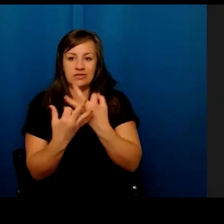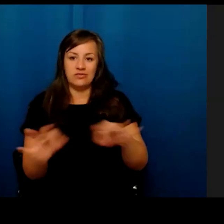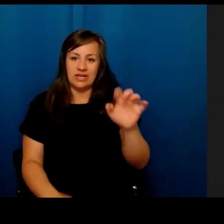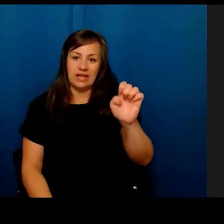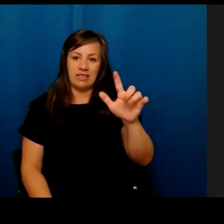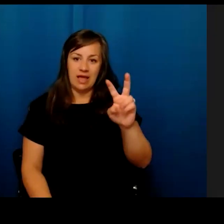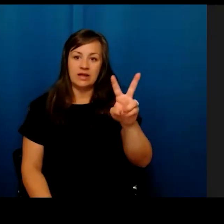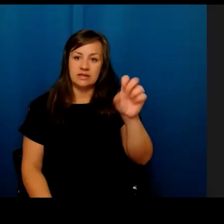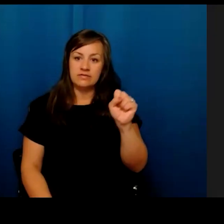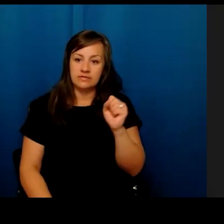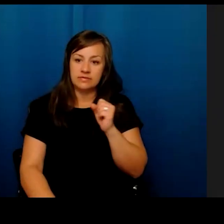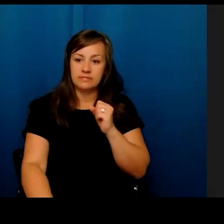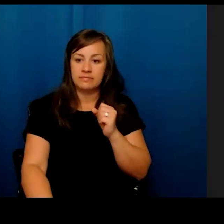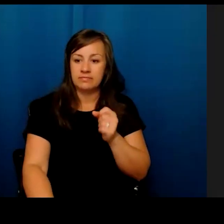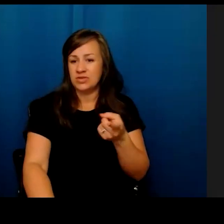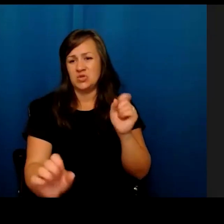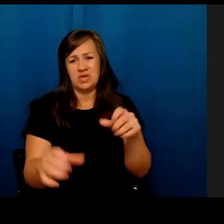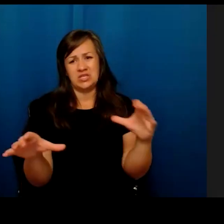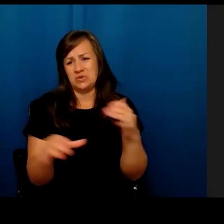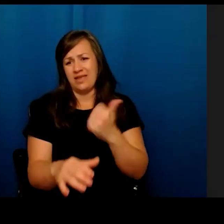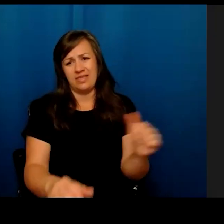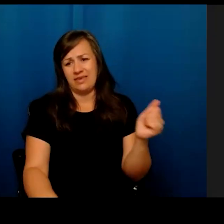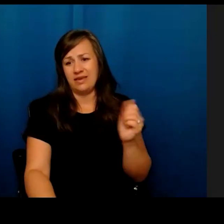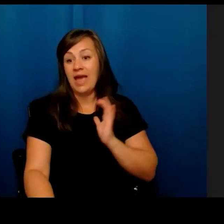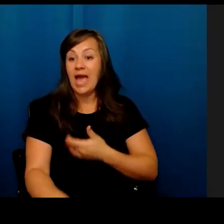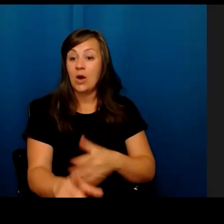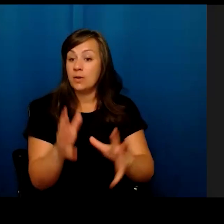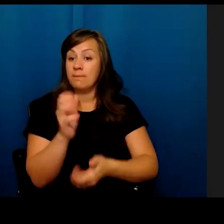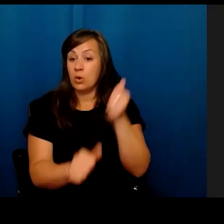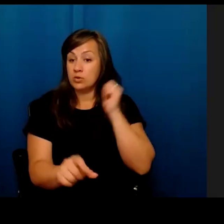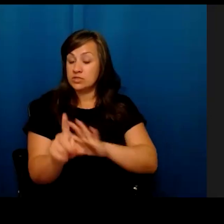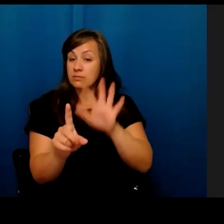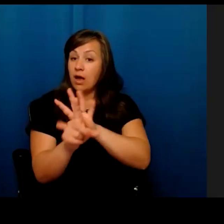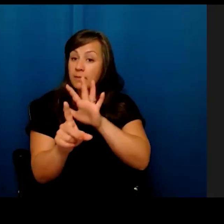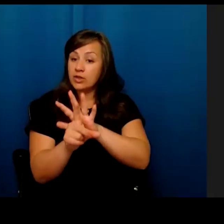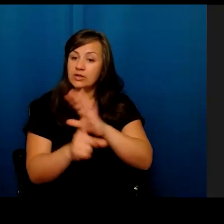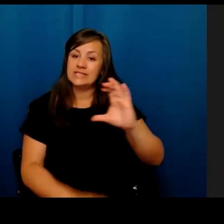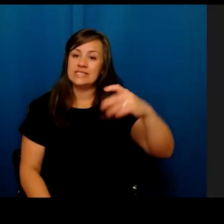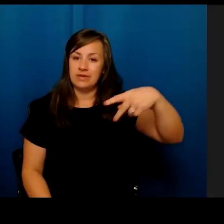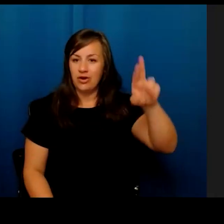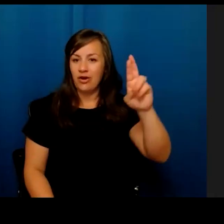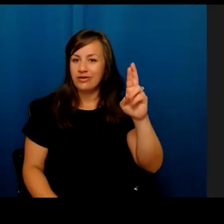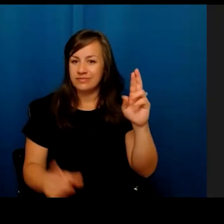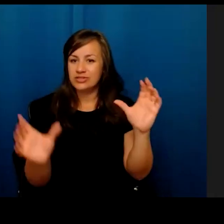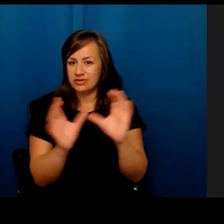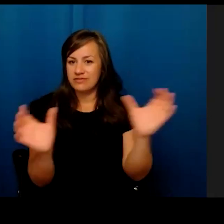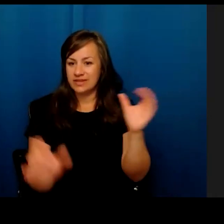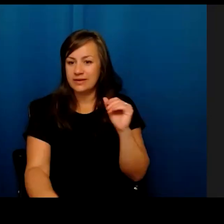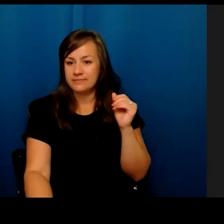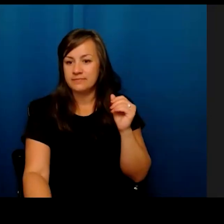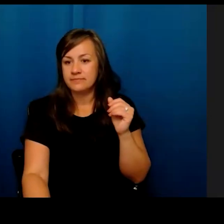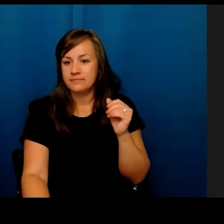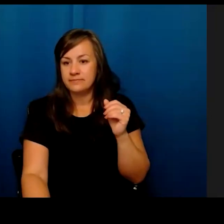So you can do basically anything. Like probably our most popular free elective is the CPR certificate, because people are